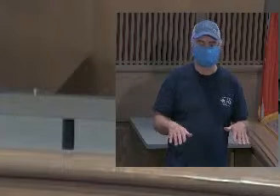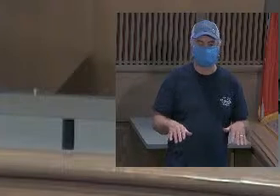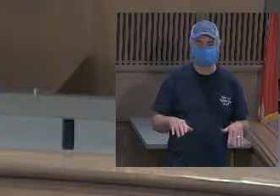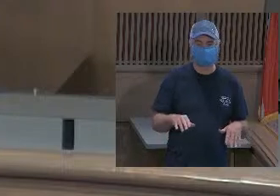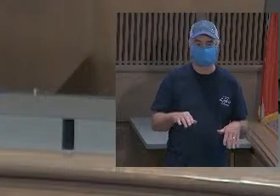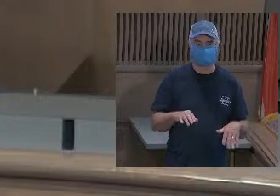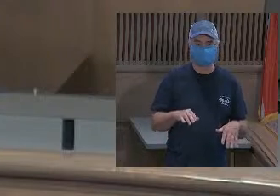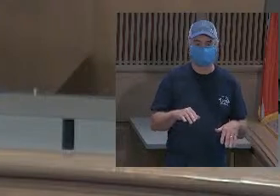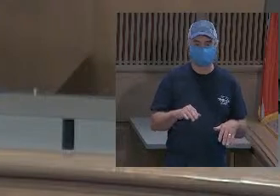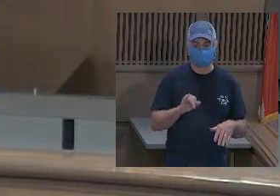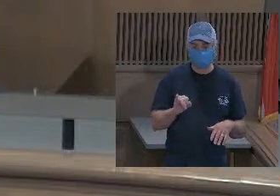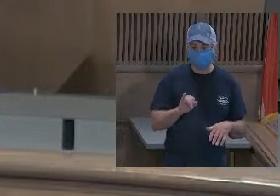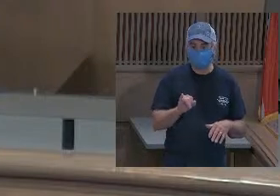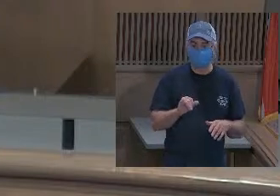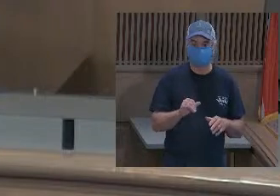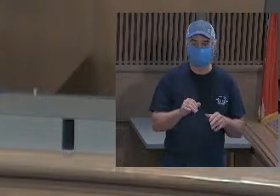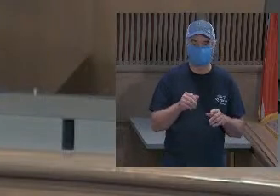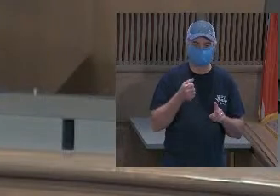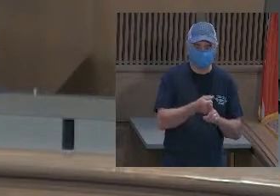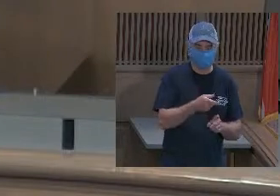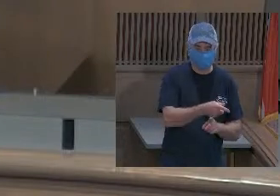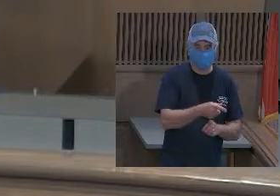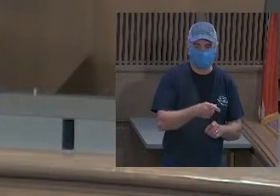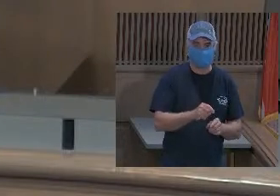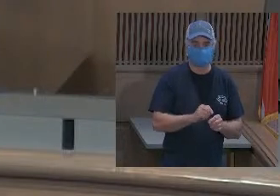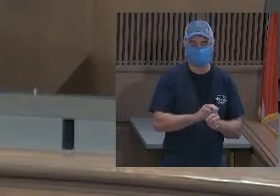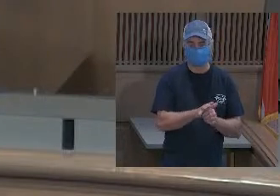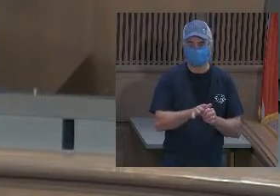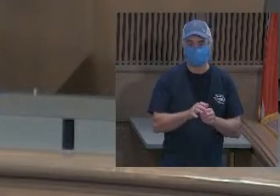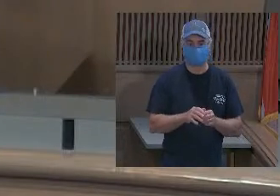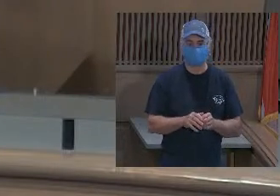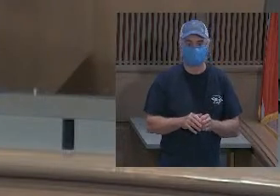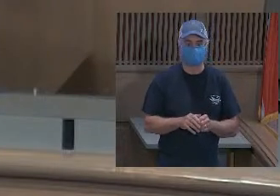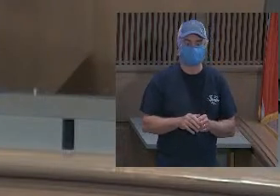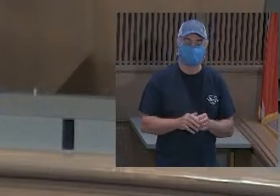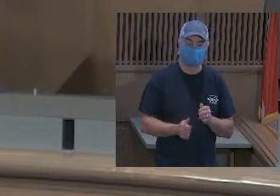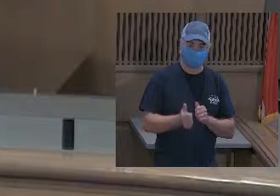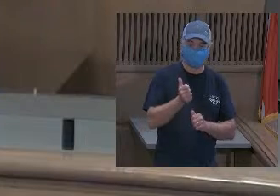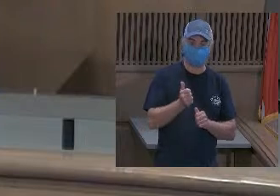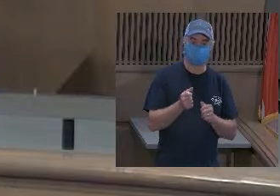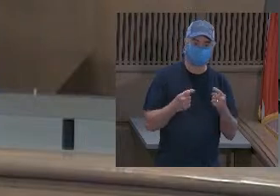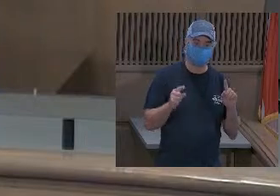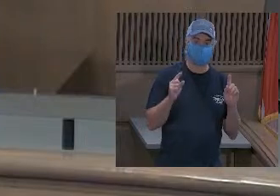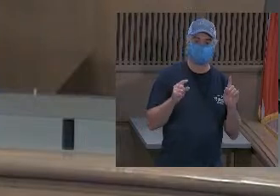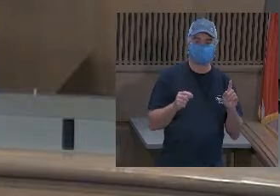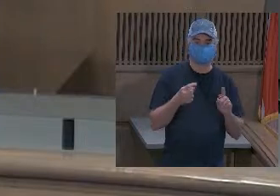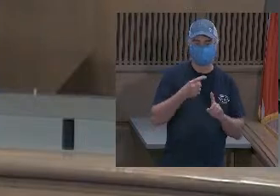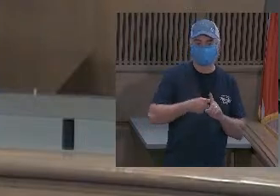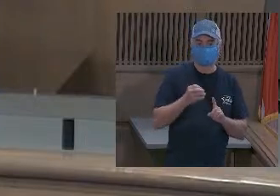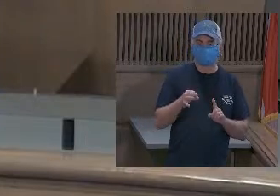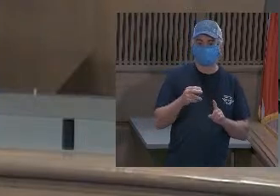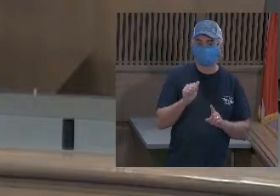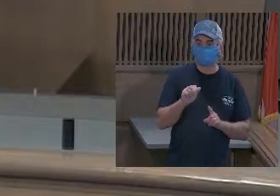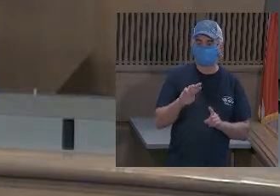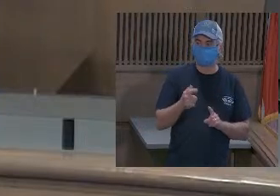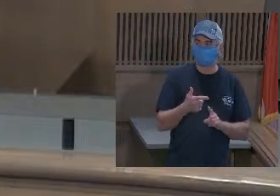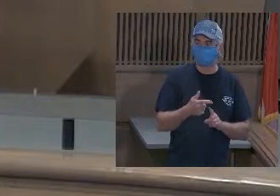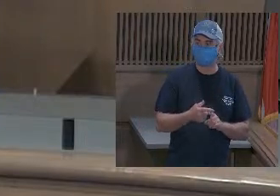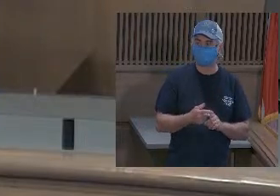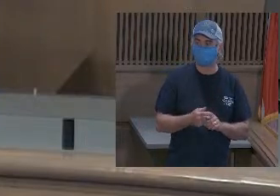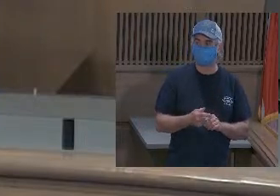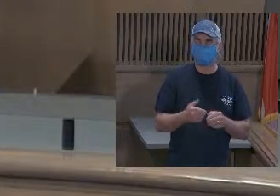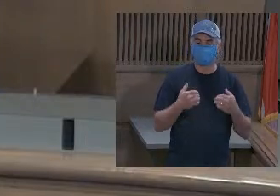the COVID virus. Most of them survive, but not all of them. For the month of August, there have been